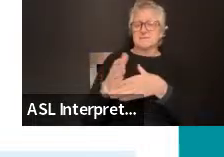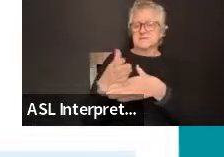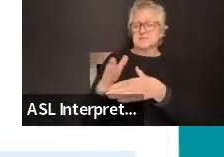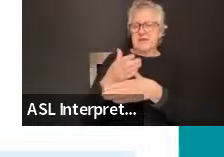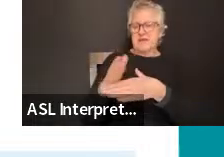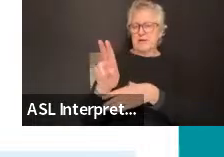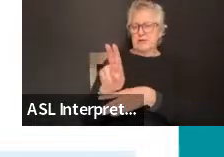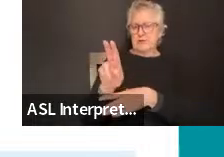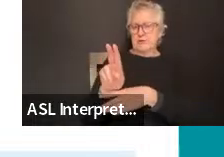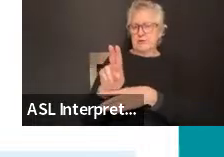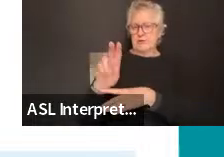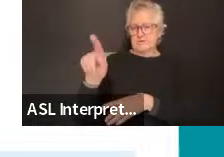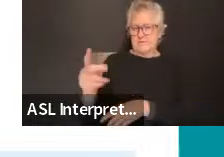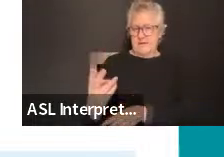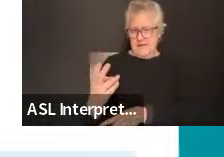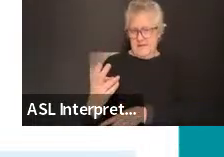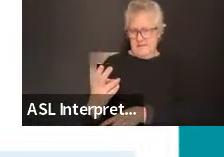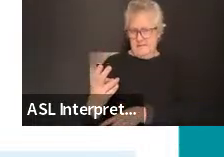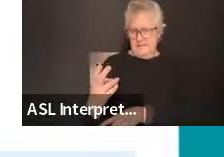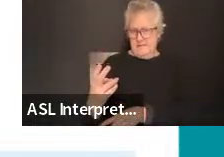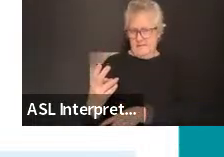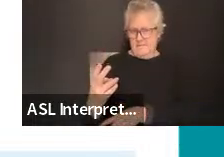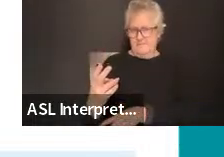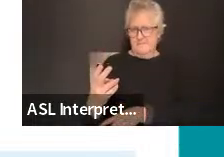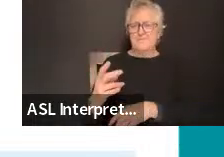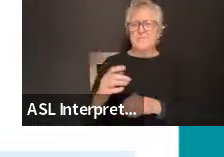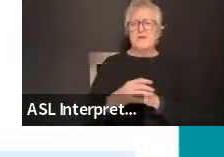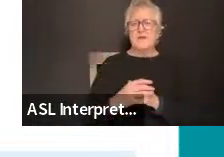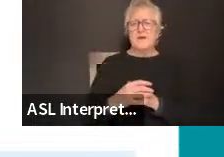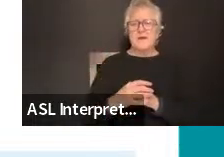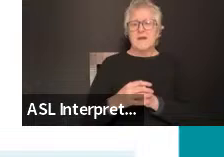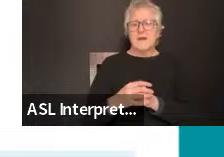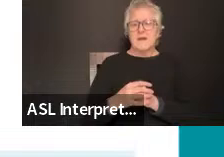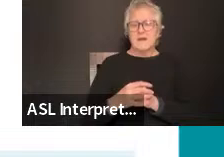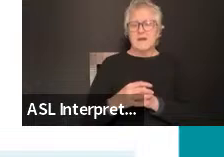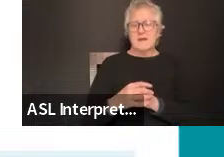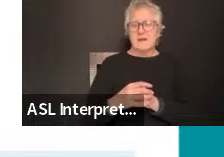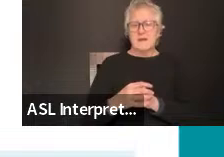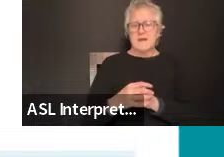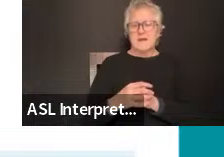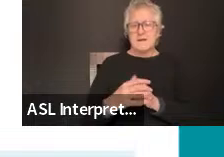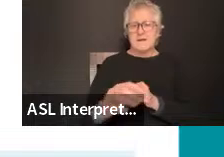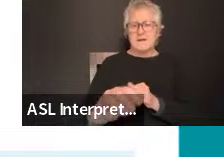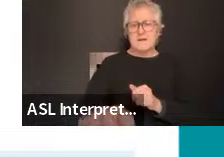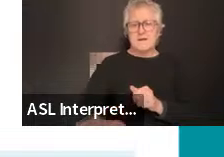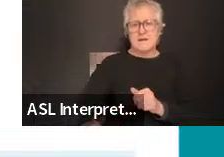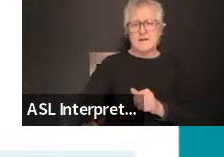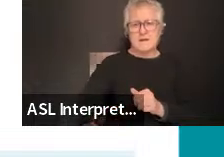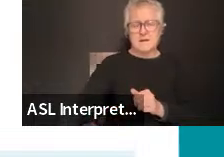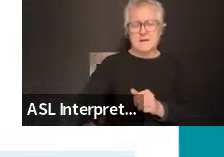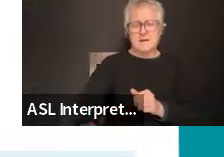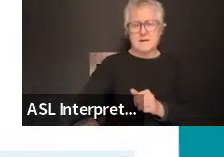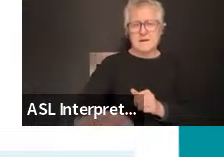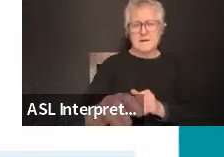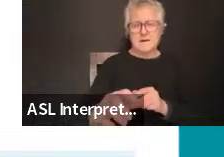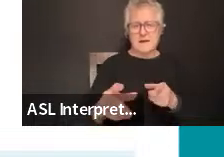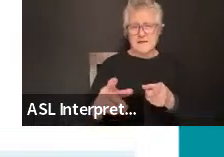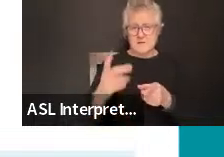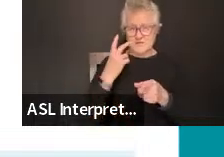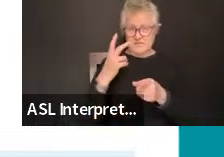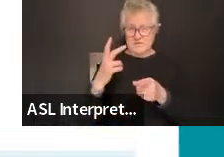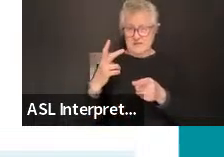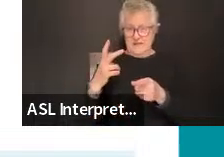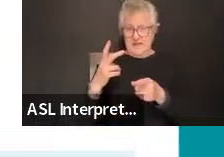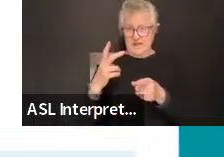project. Of course, it also is, way up at the height of the bridge as it comes over the river, and